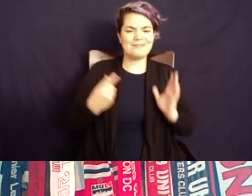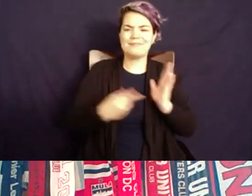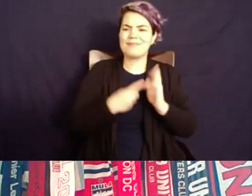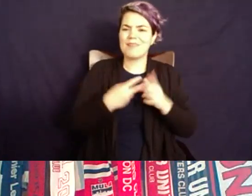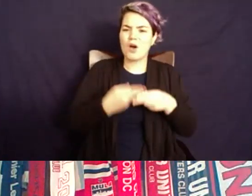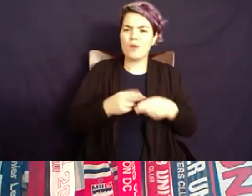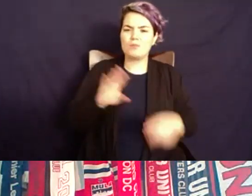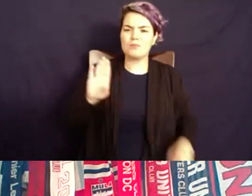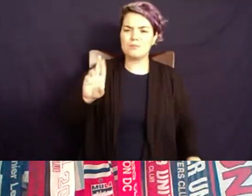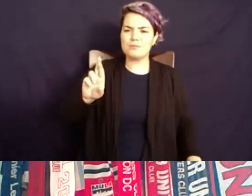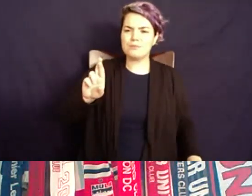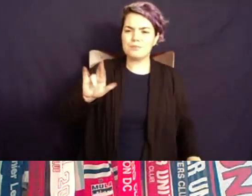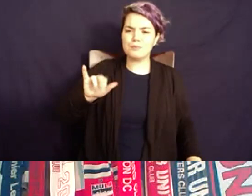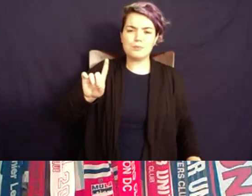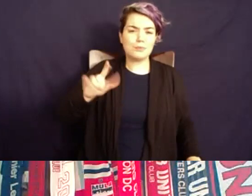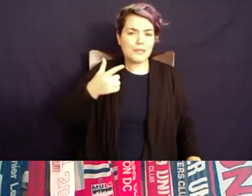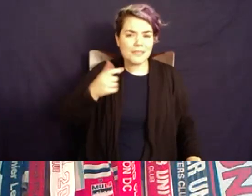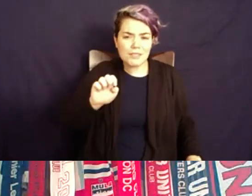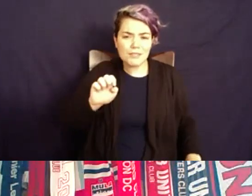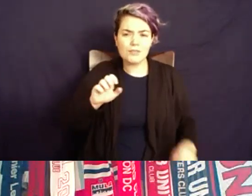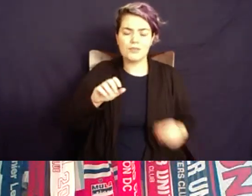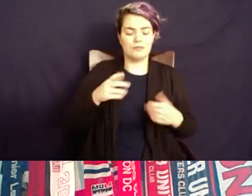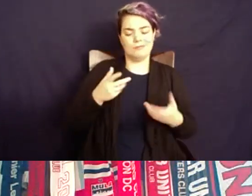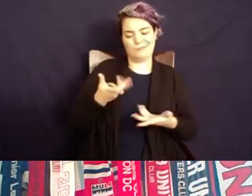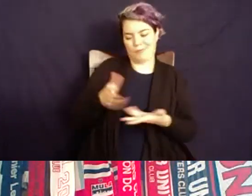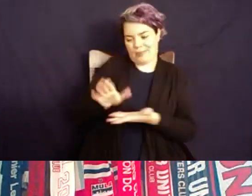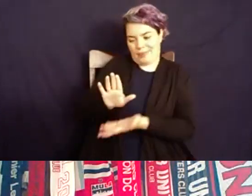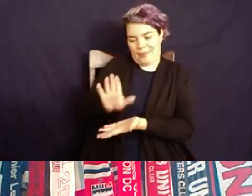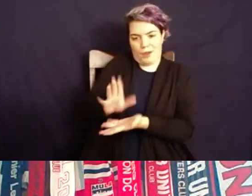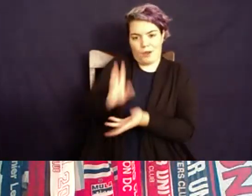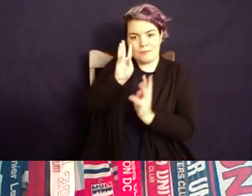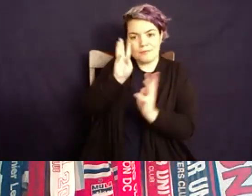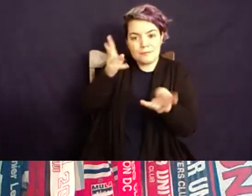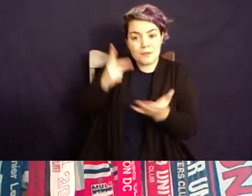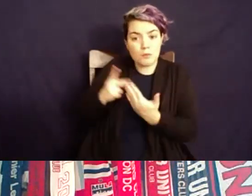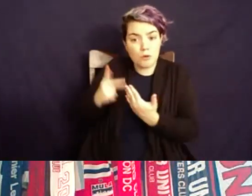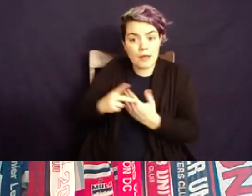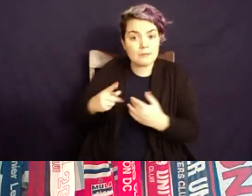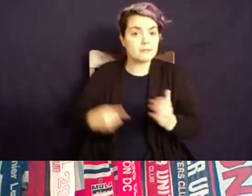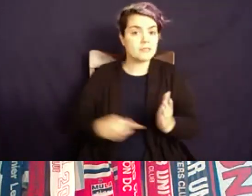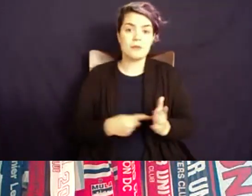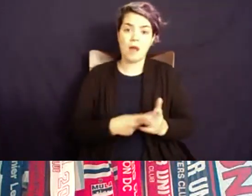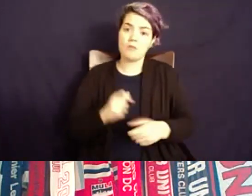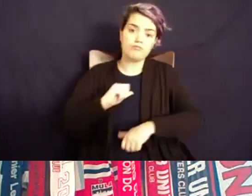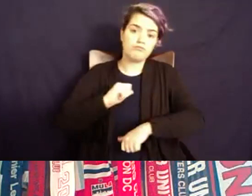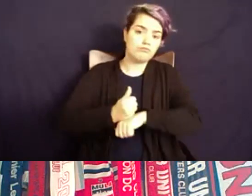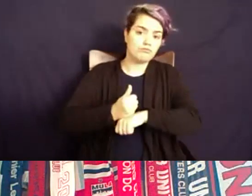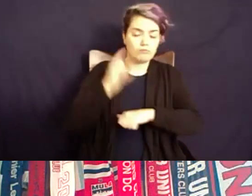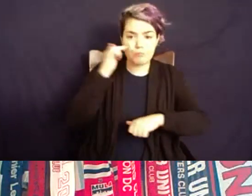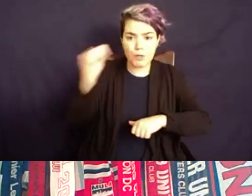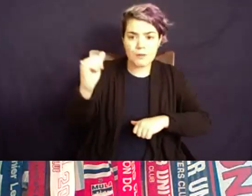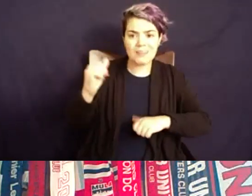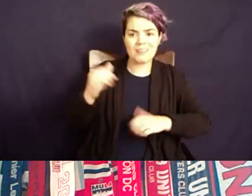housing voucher program, where, you know, it's their own voucher program. Sometimes it's permanent, but often the idea is